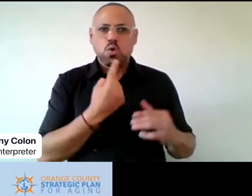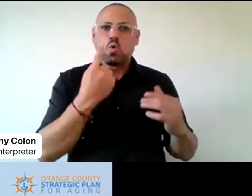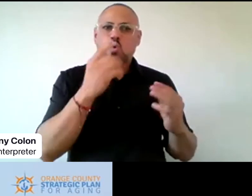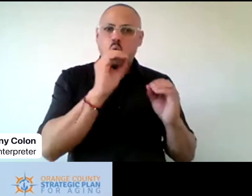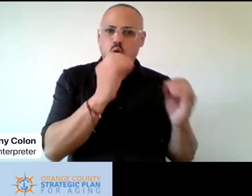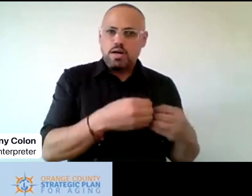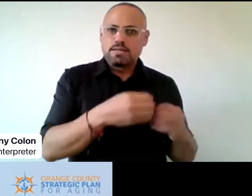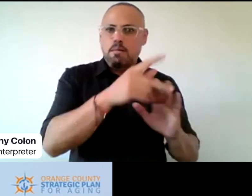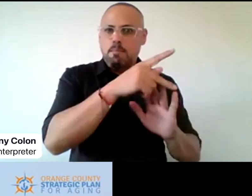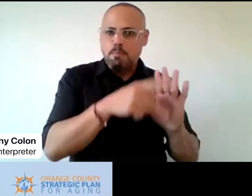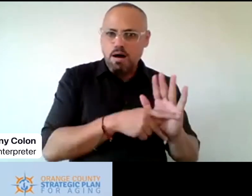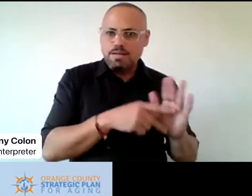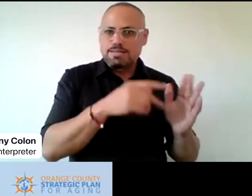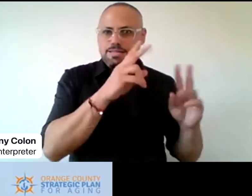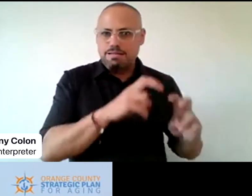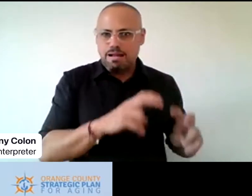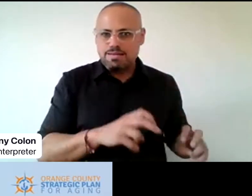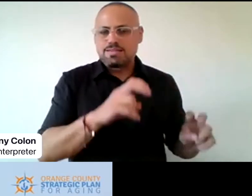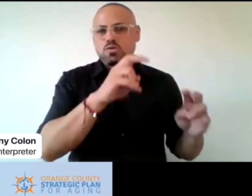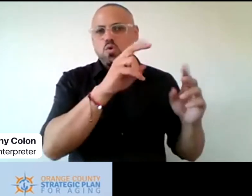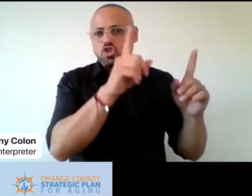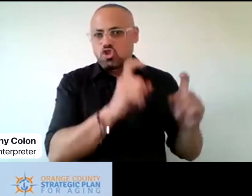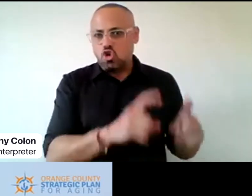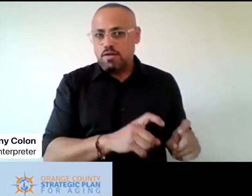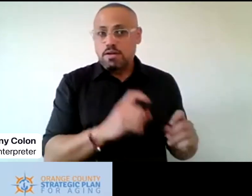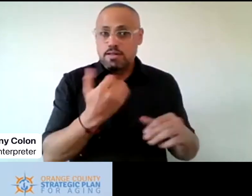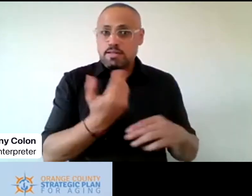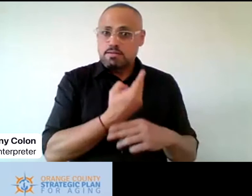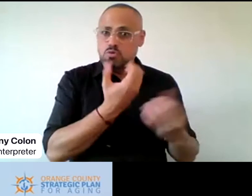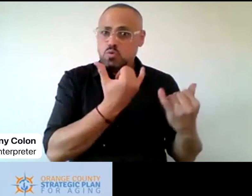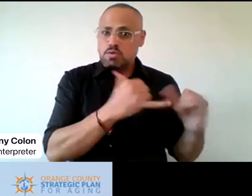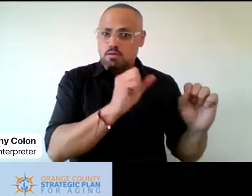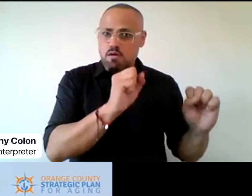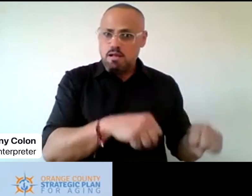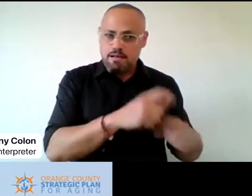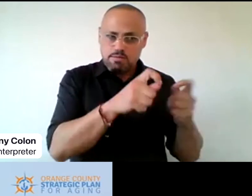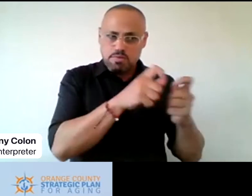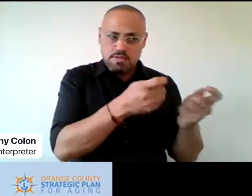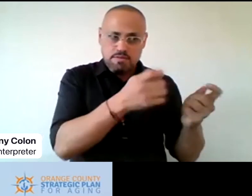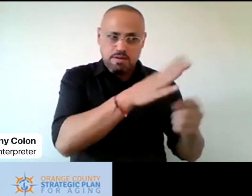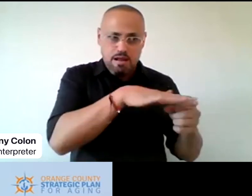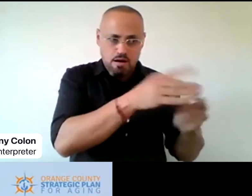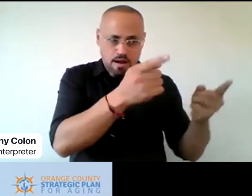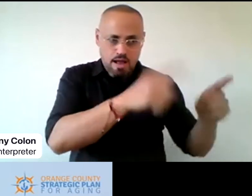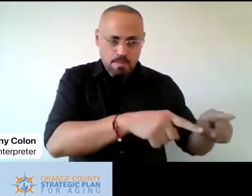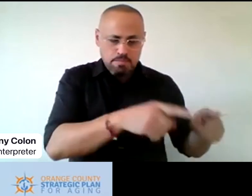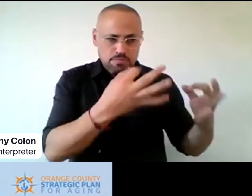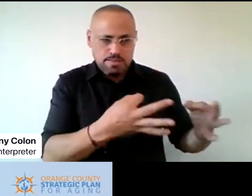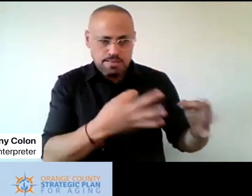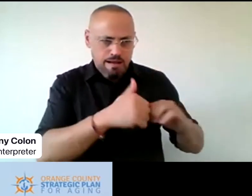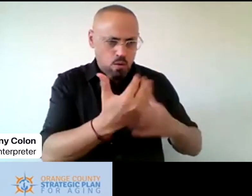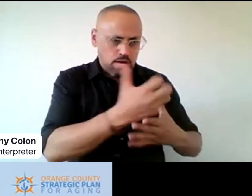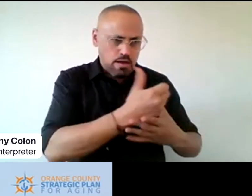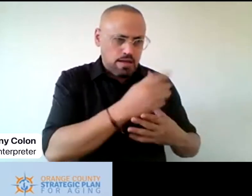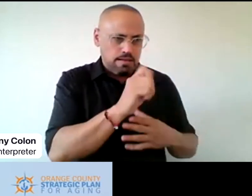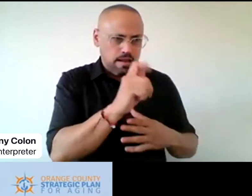analysis. We still use those to gather insights to what's going on in the county in a specific area so that we can determine how to gather that data